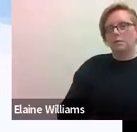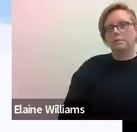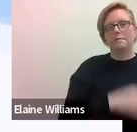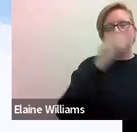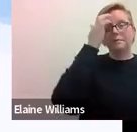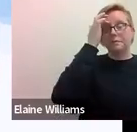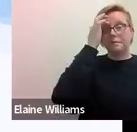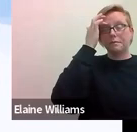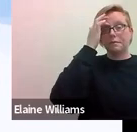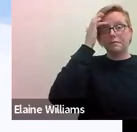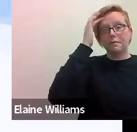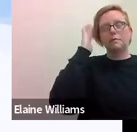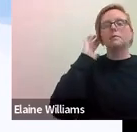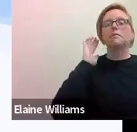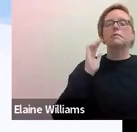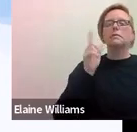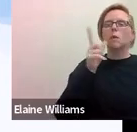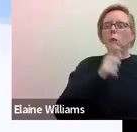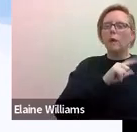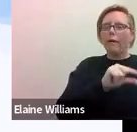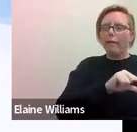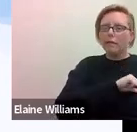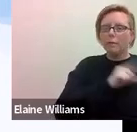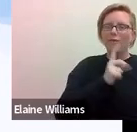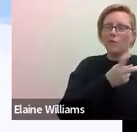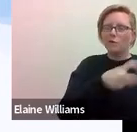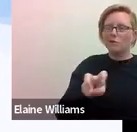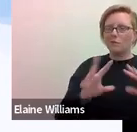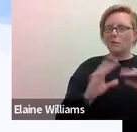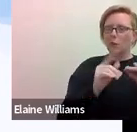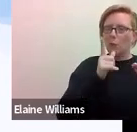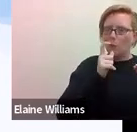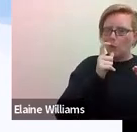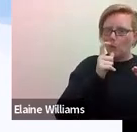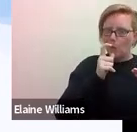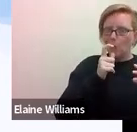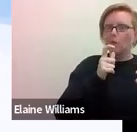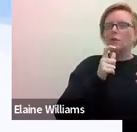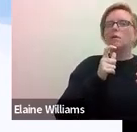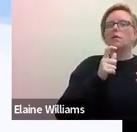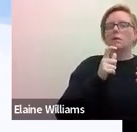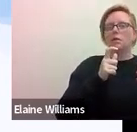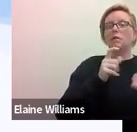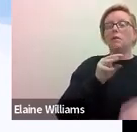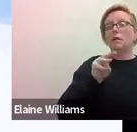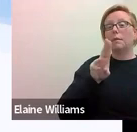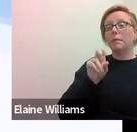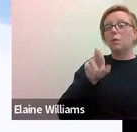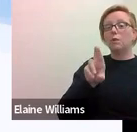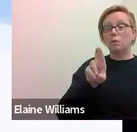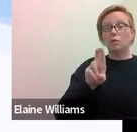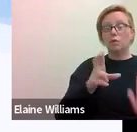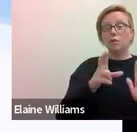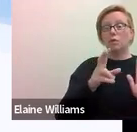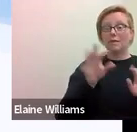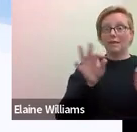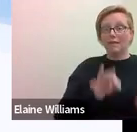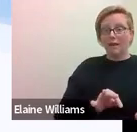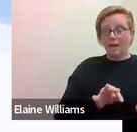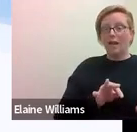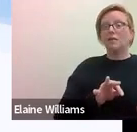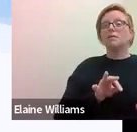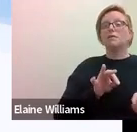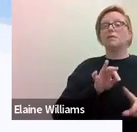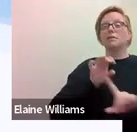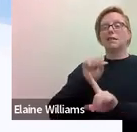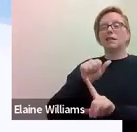So the first question is, who is eligible for a transition meeting? And user defines that is the SAU is responsible